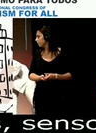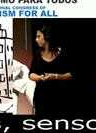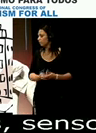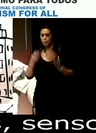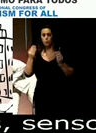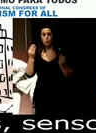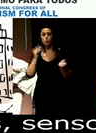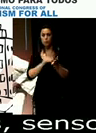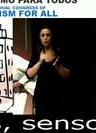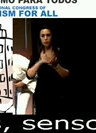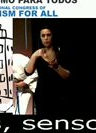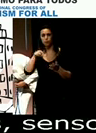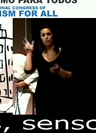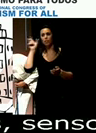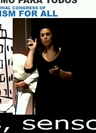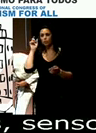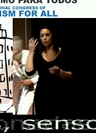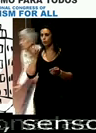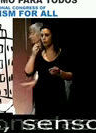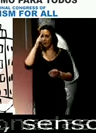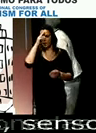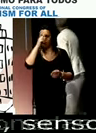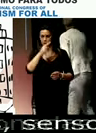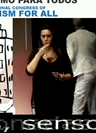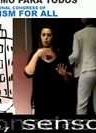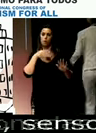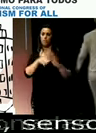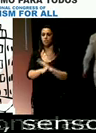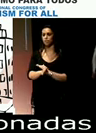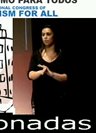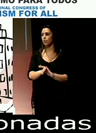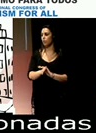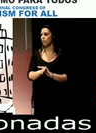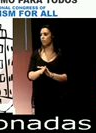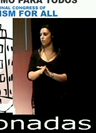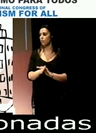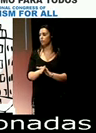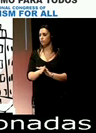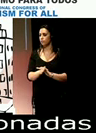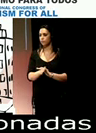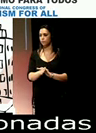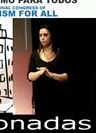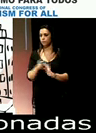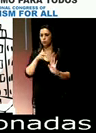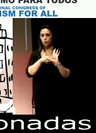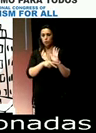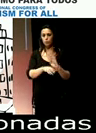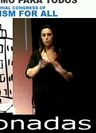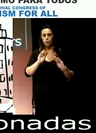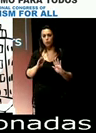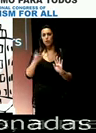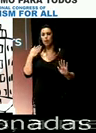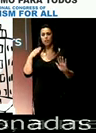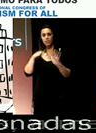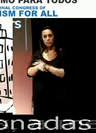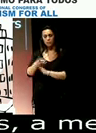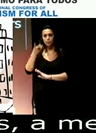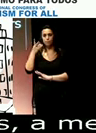the removal of architectural barriers, or an accessibility linked to the different type of